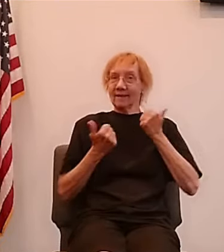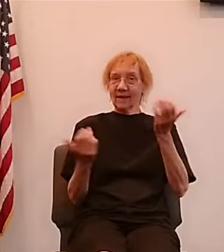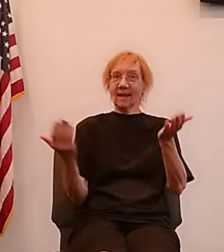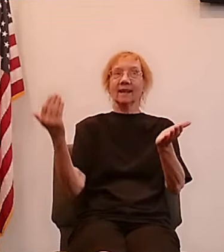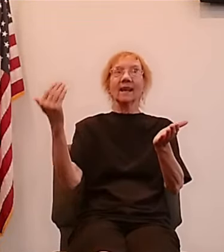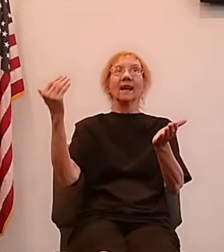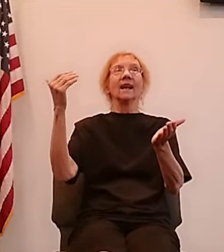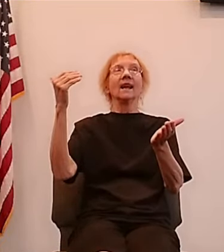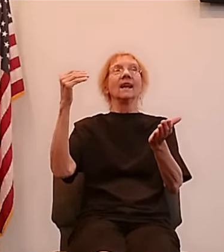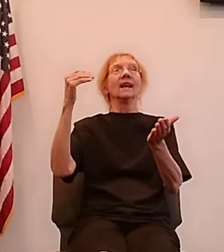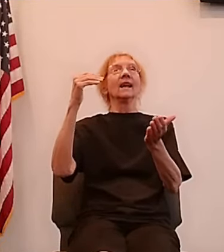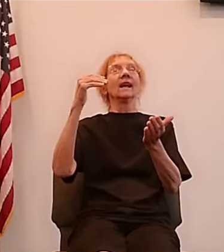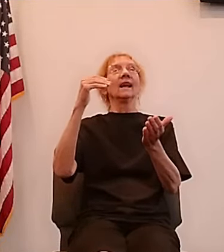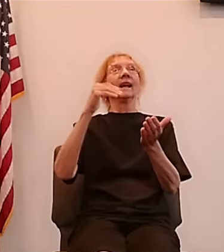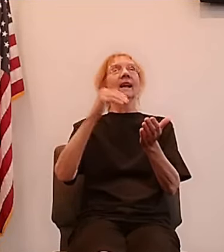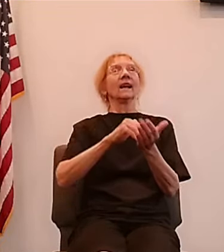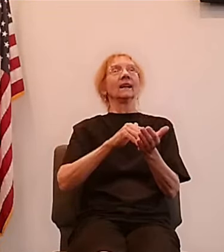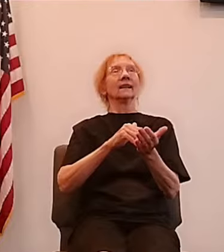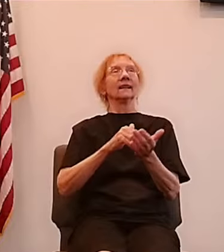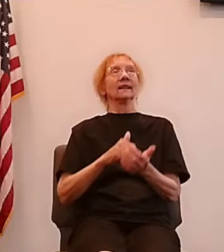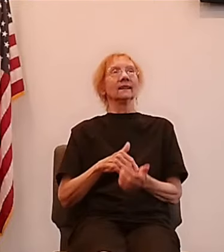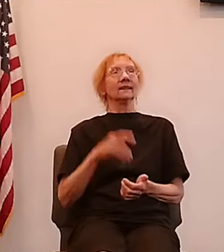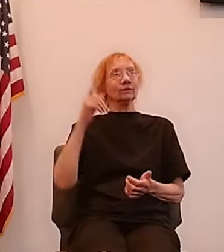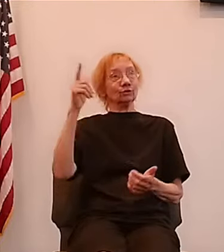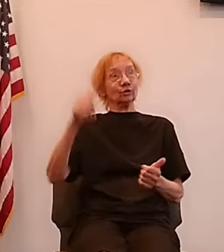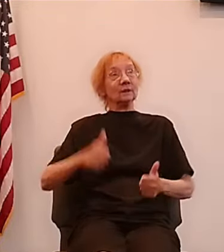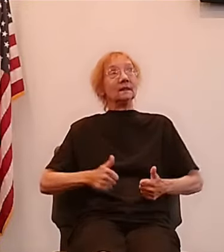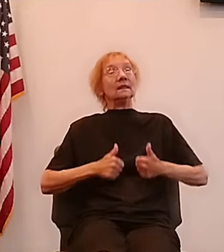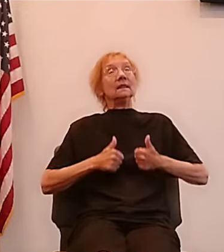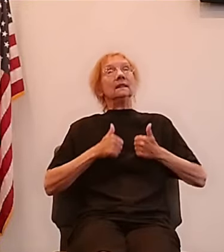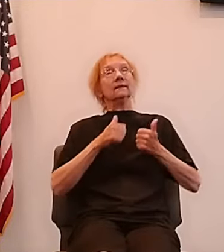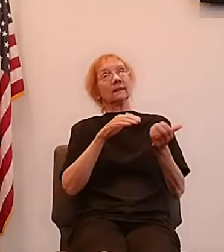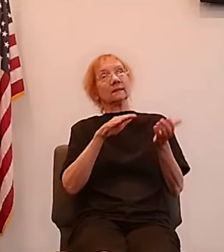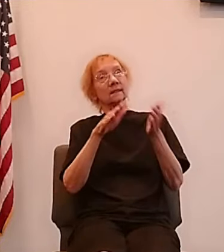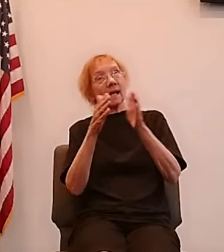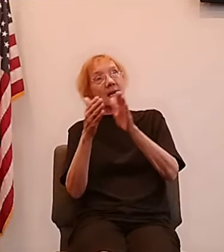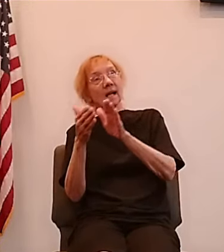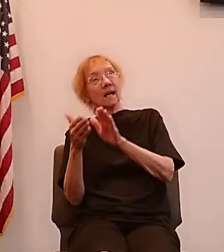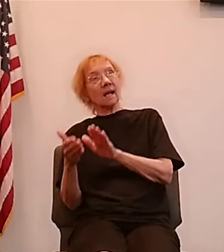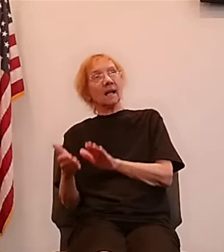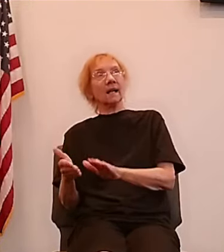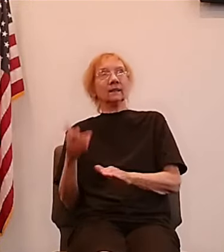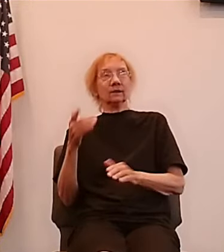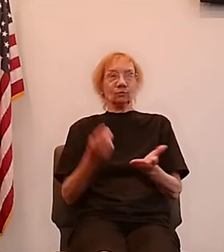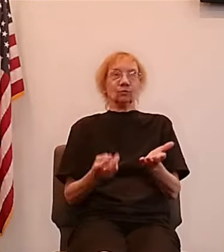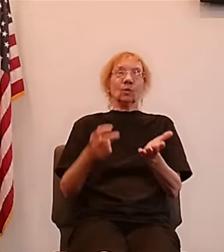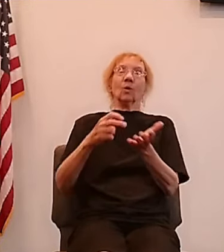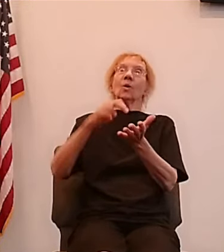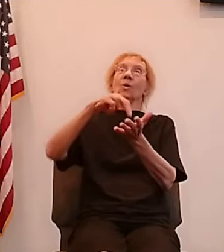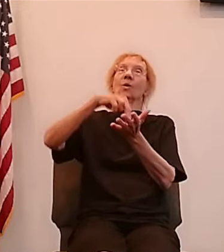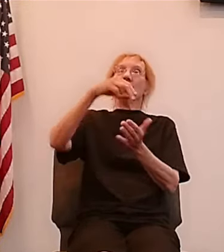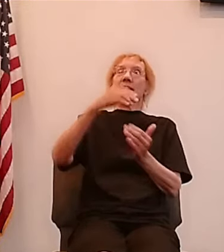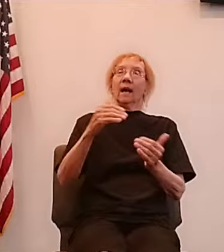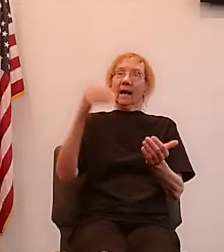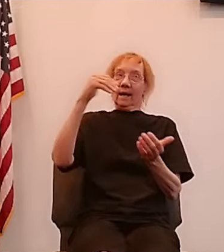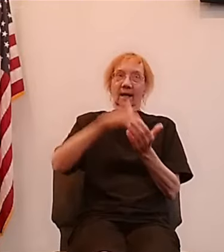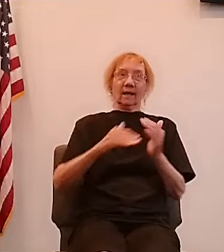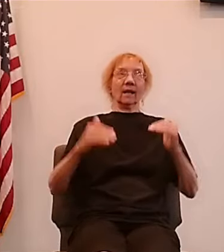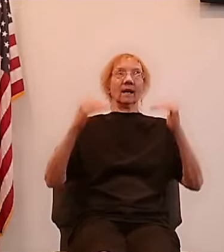live again. Yeah, you lived, and you died, and you rose again